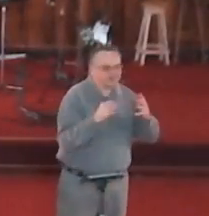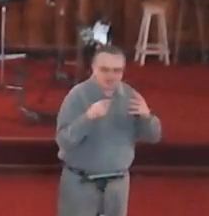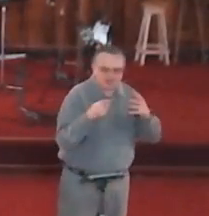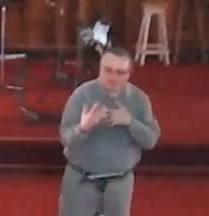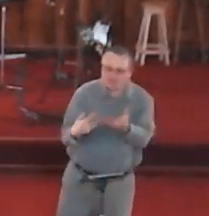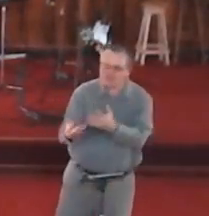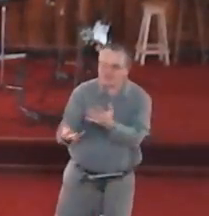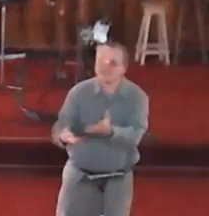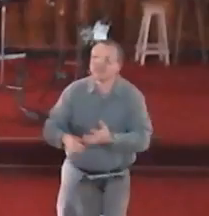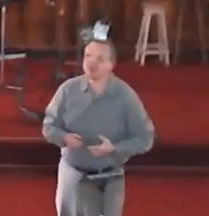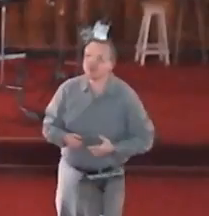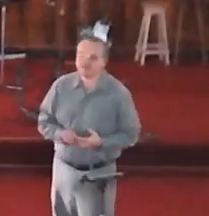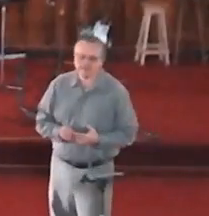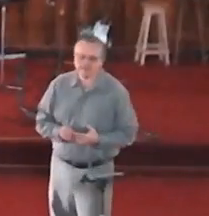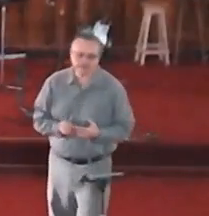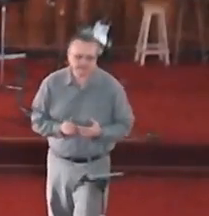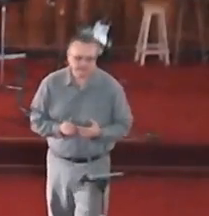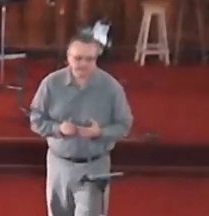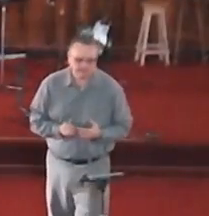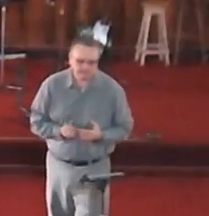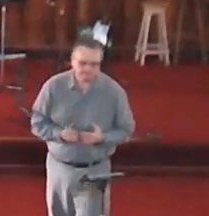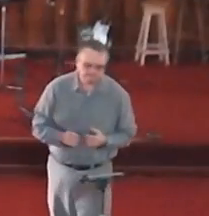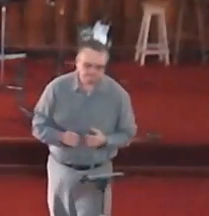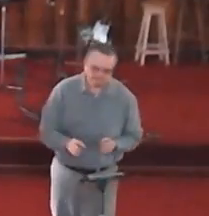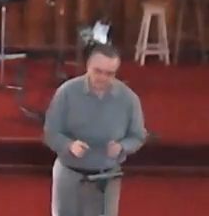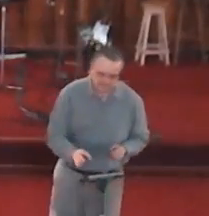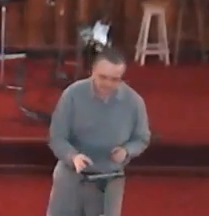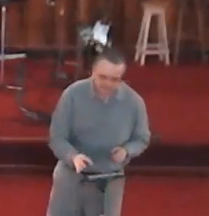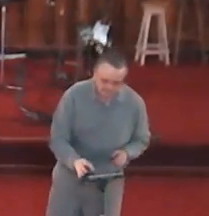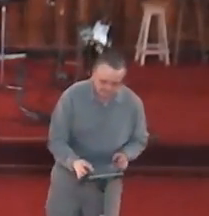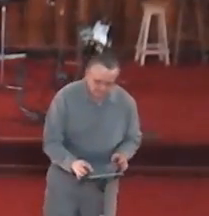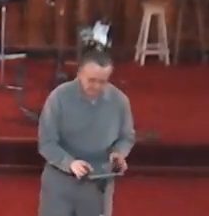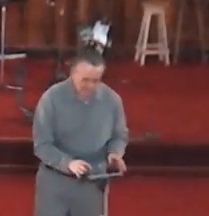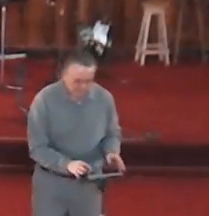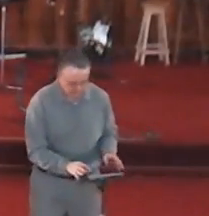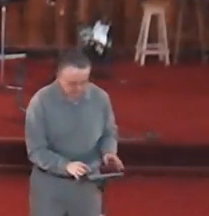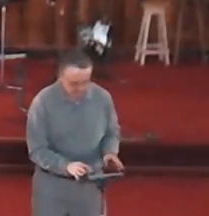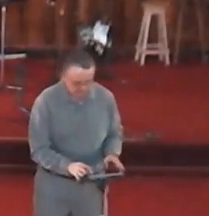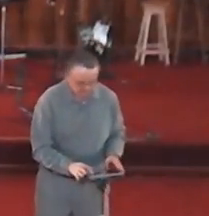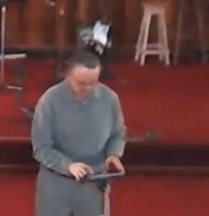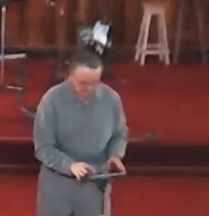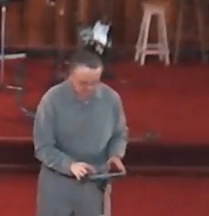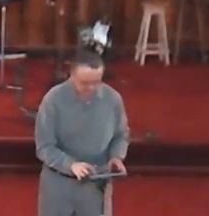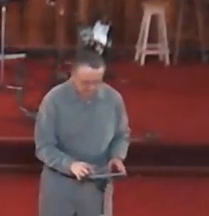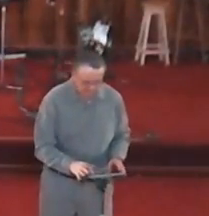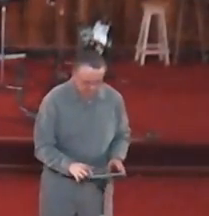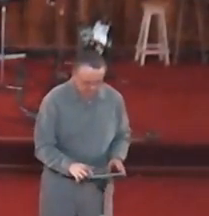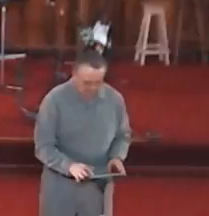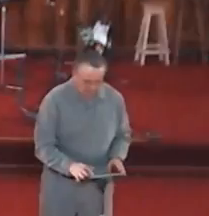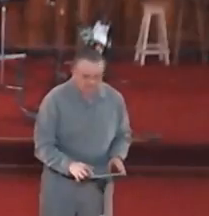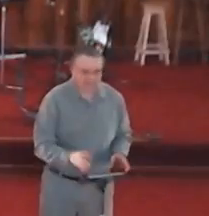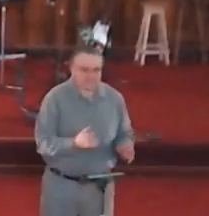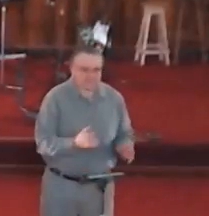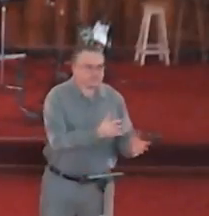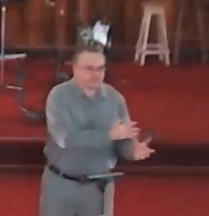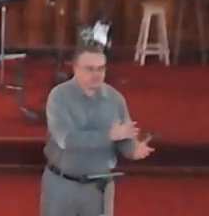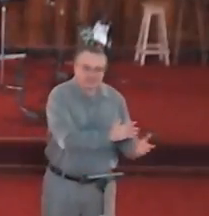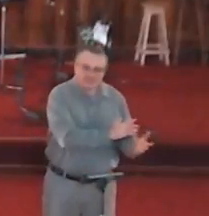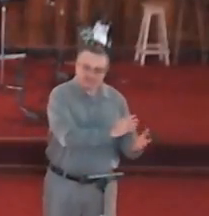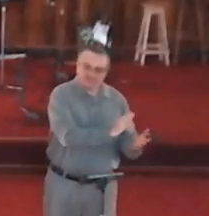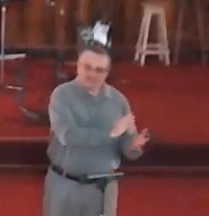este hombre cómo Dios la estaba usando. I think it's interesting to see how God progressively used the mouth of this man. Y aquí